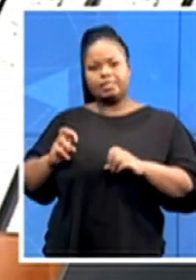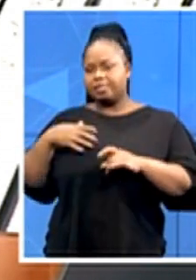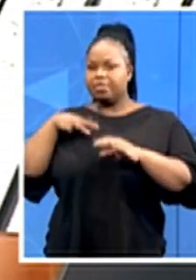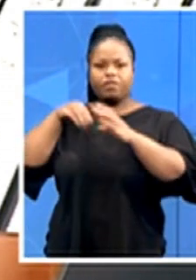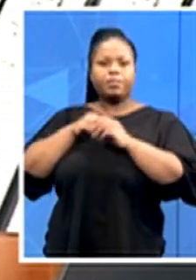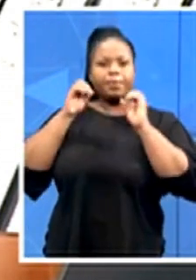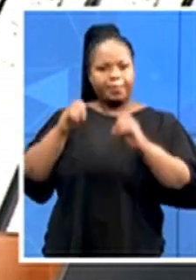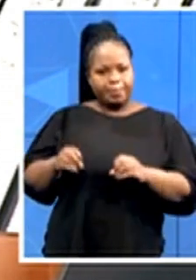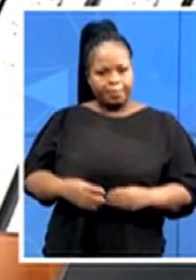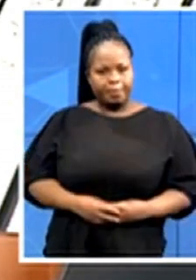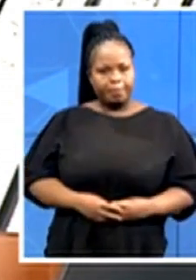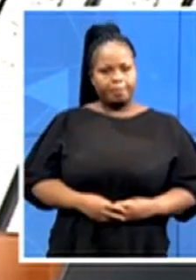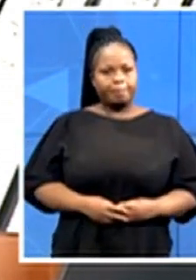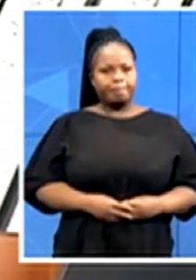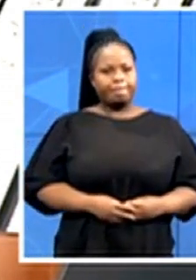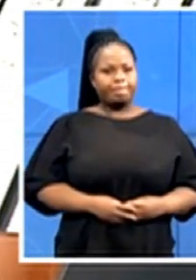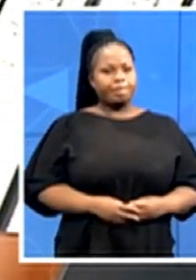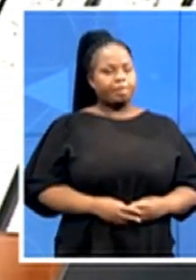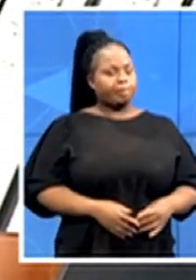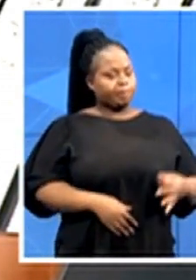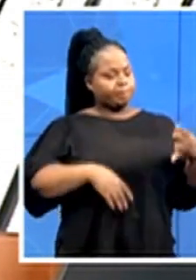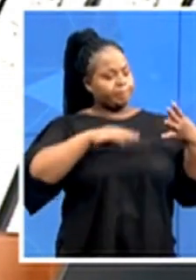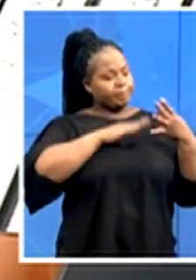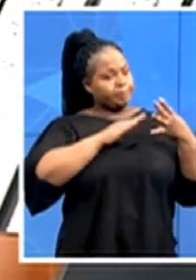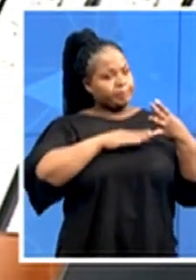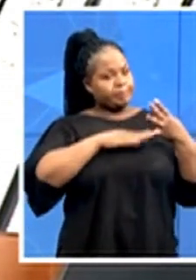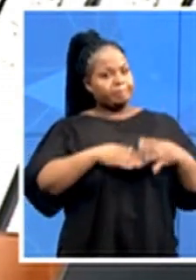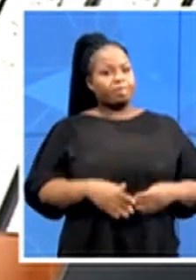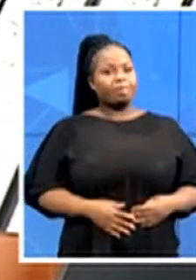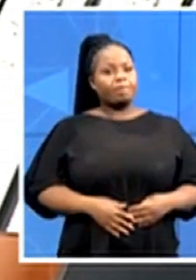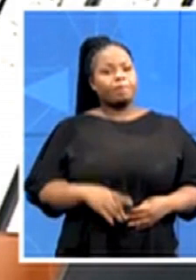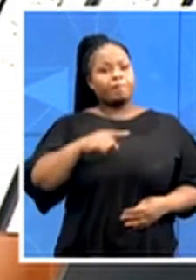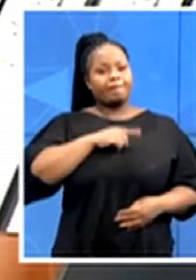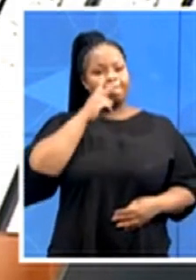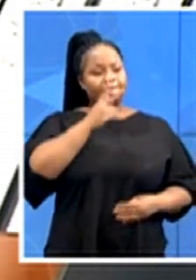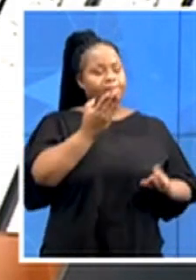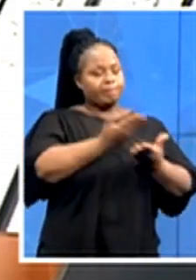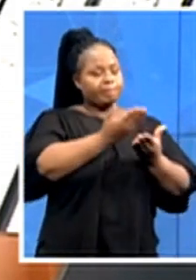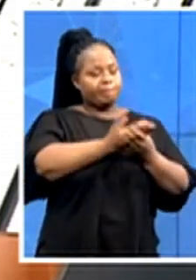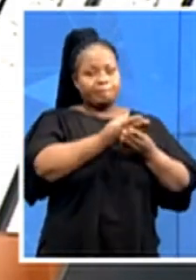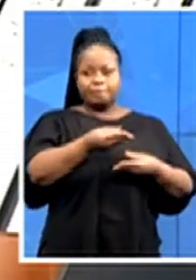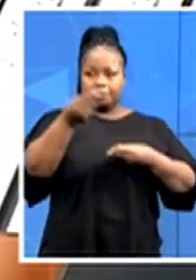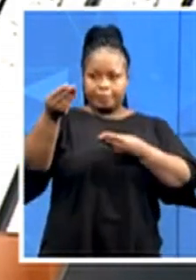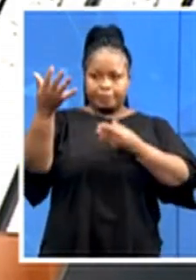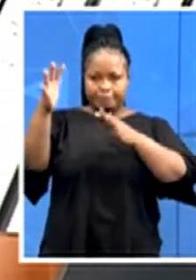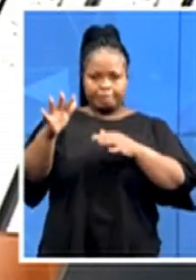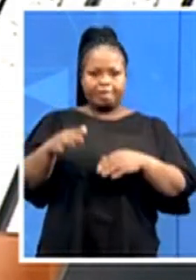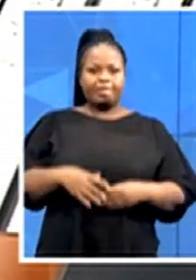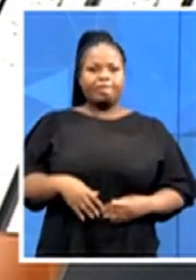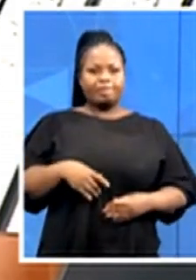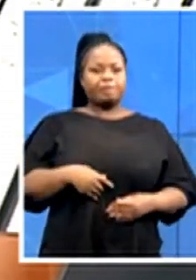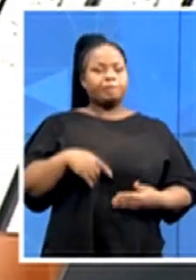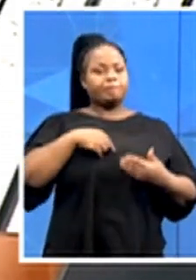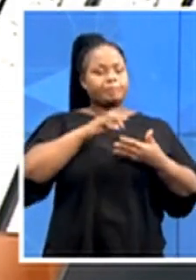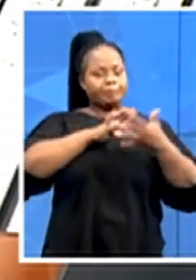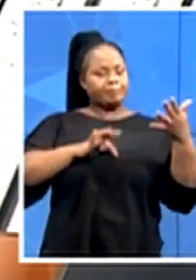Fourth, as is evident from the documents provided to the Commission with my statement, the Eskom